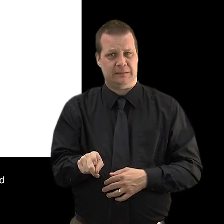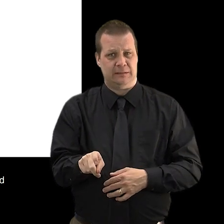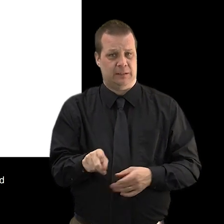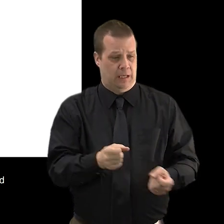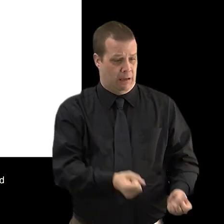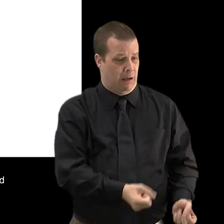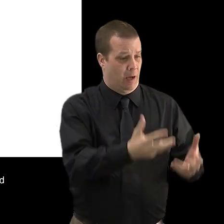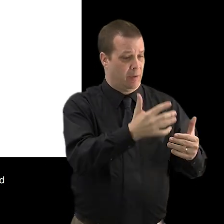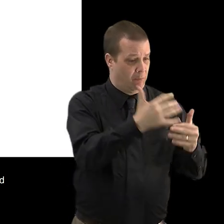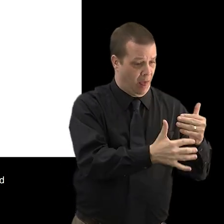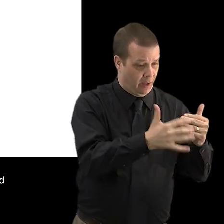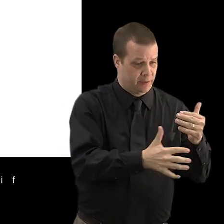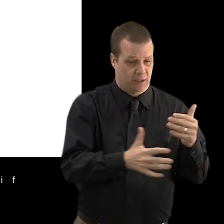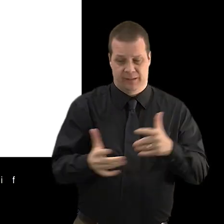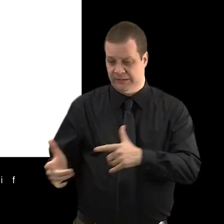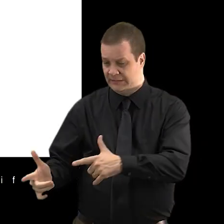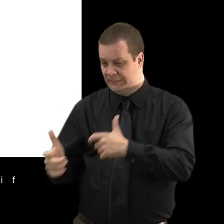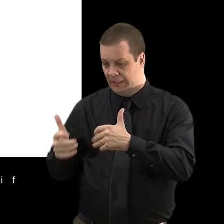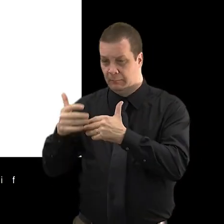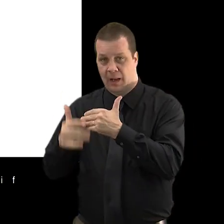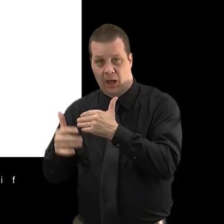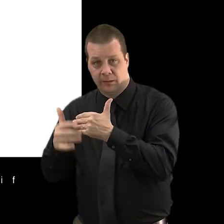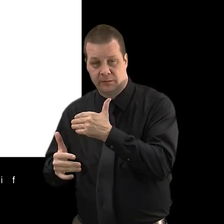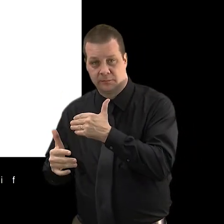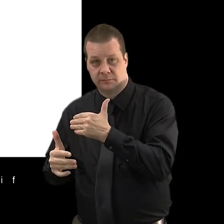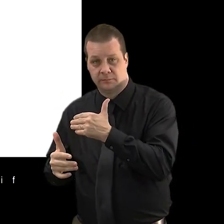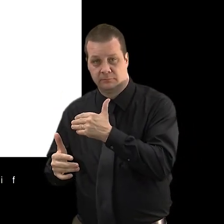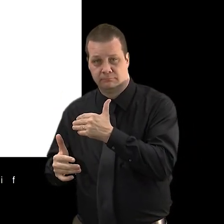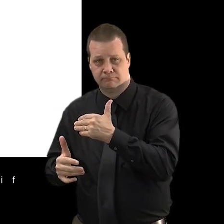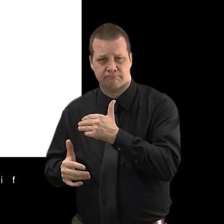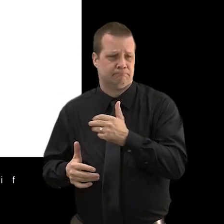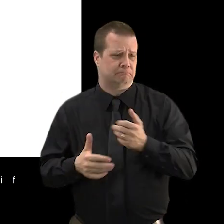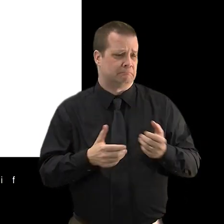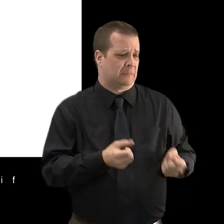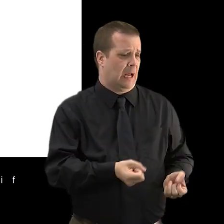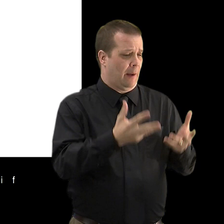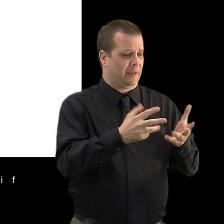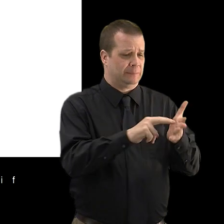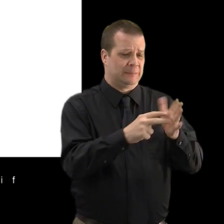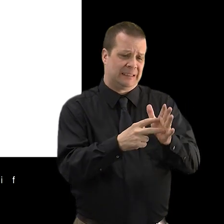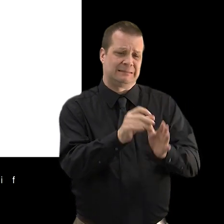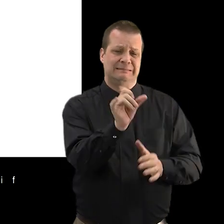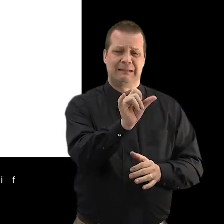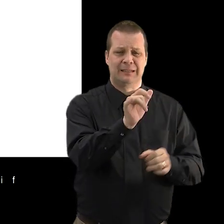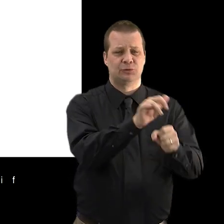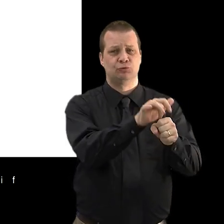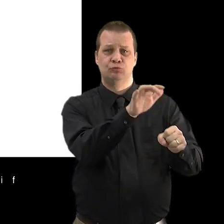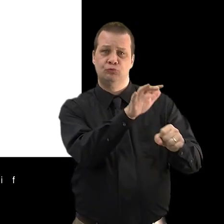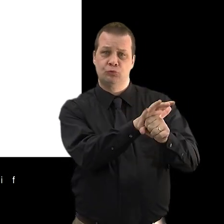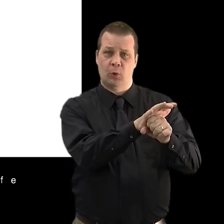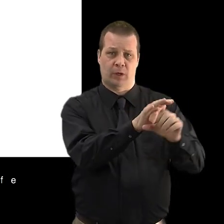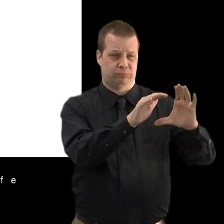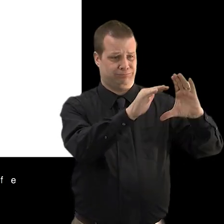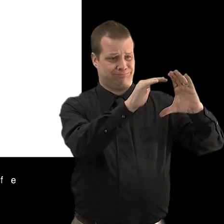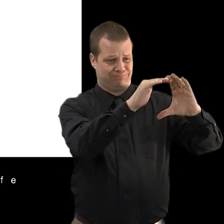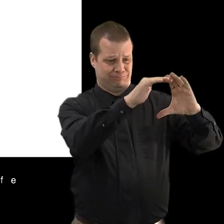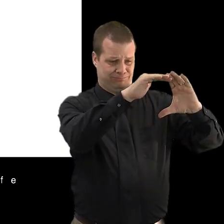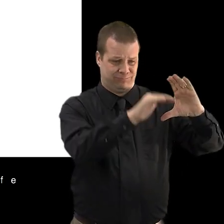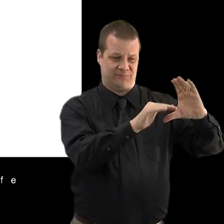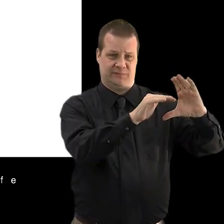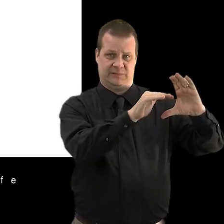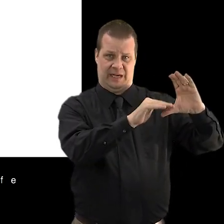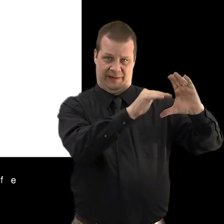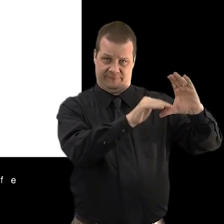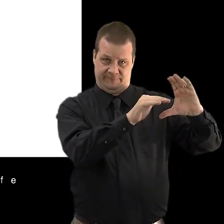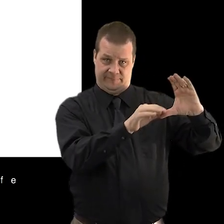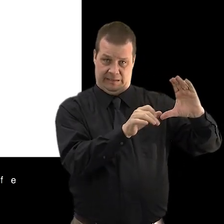Volume refers to the amount of blood present. Think about a soda can. Cut that amount in half. If that amount of blood is